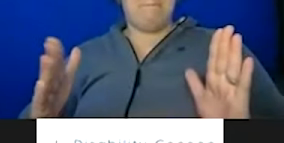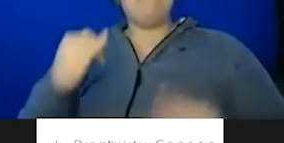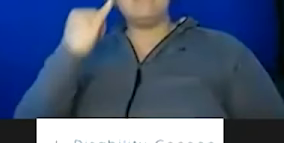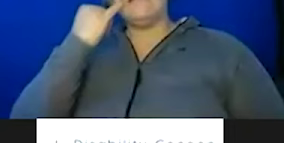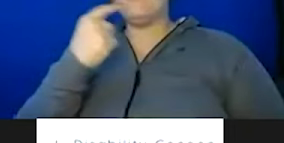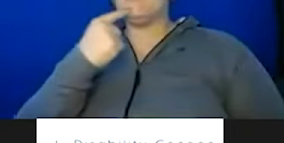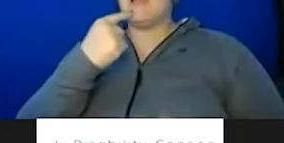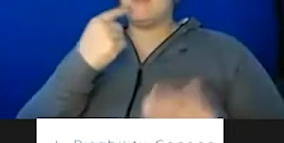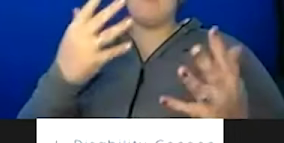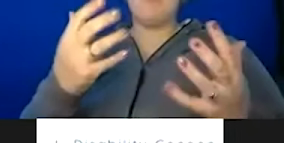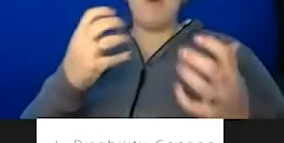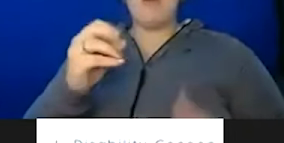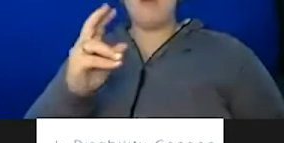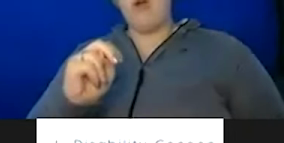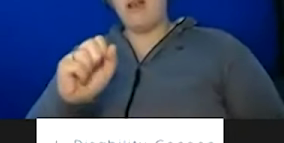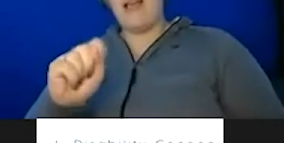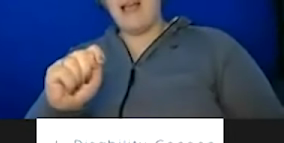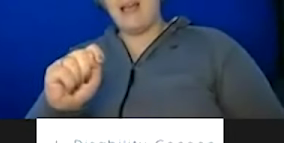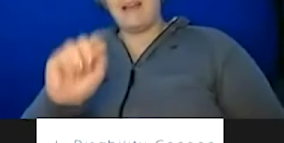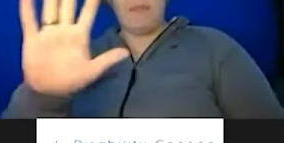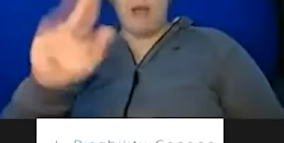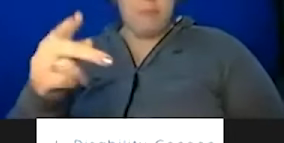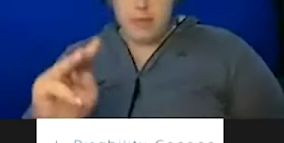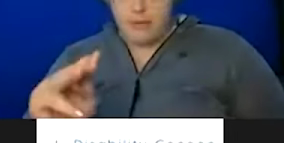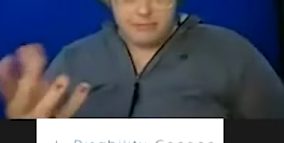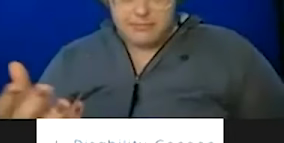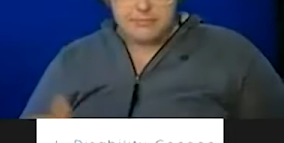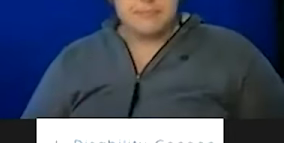p.m. Okay.